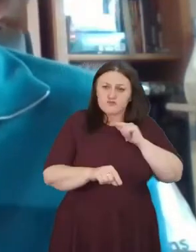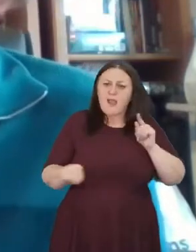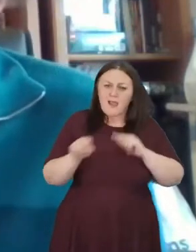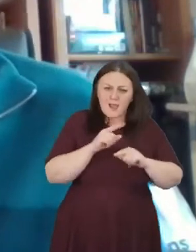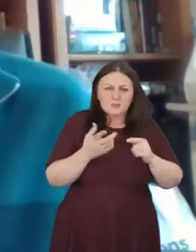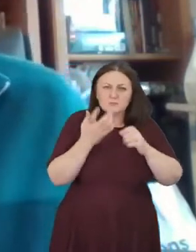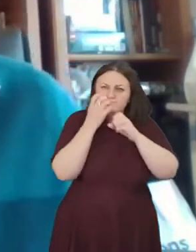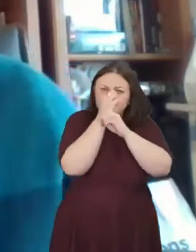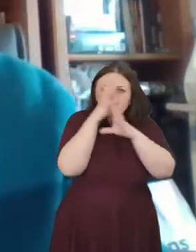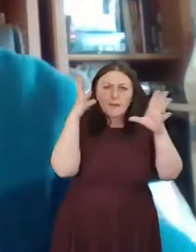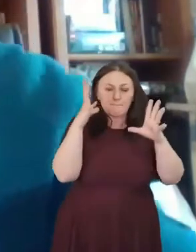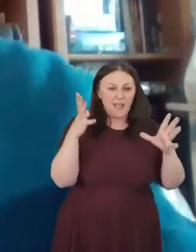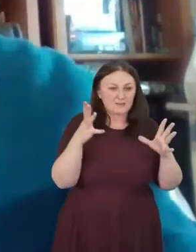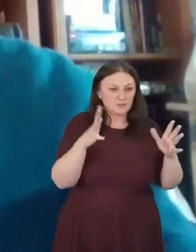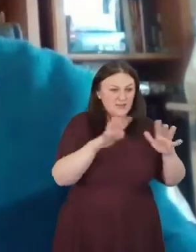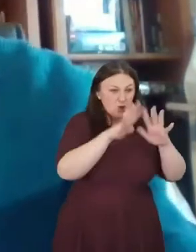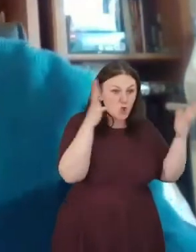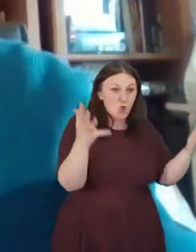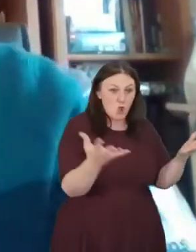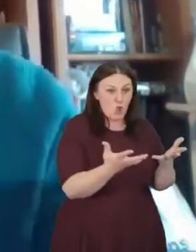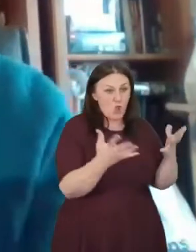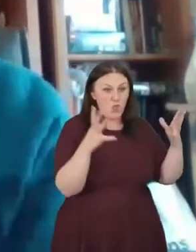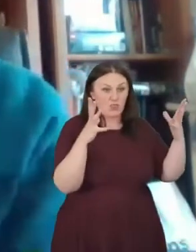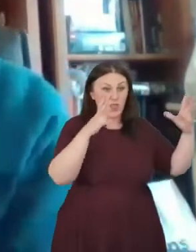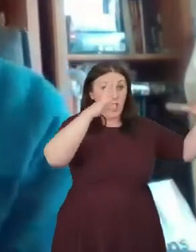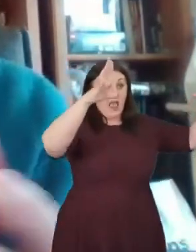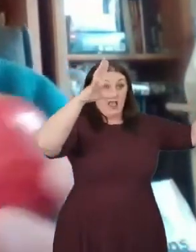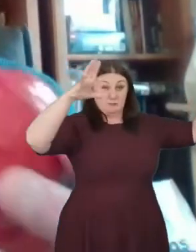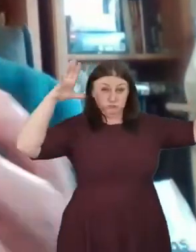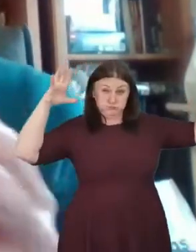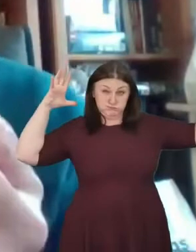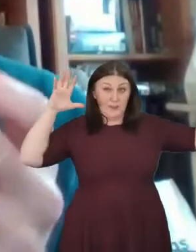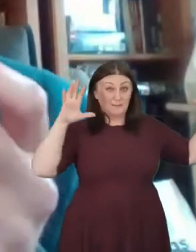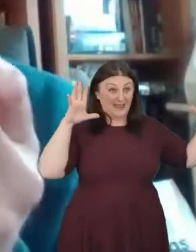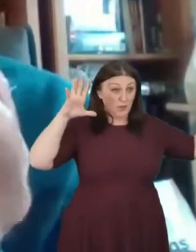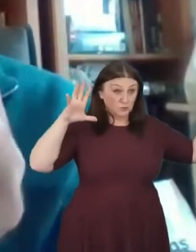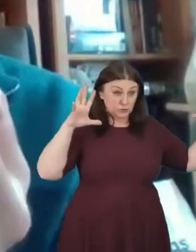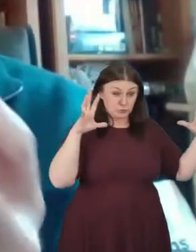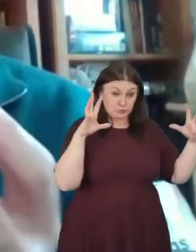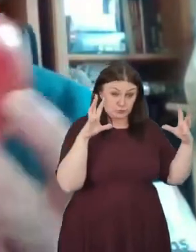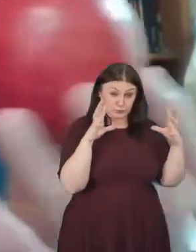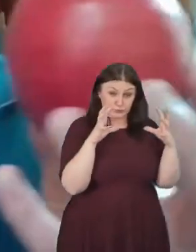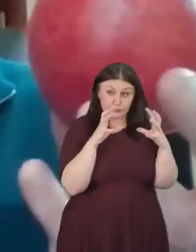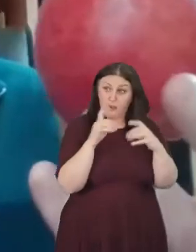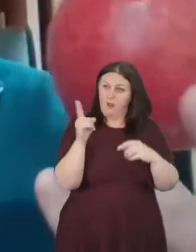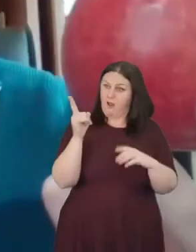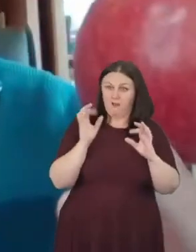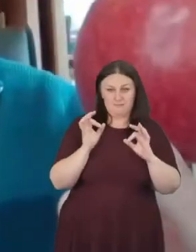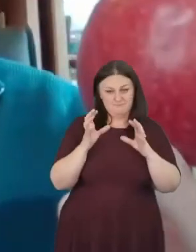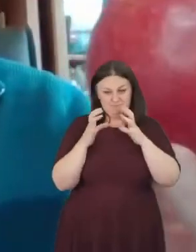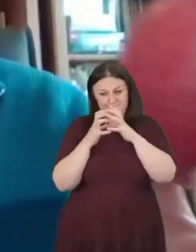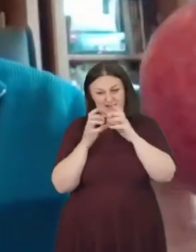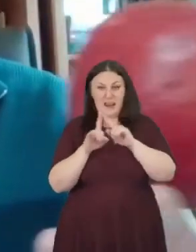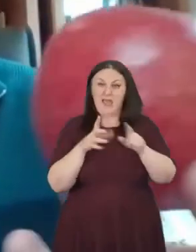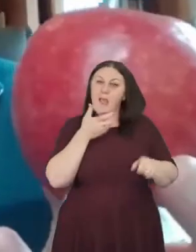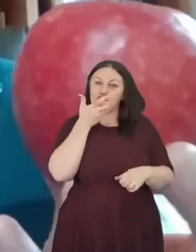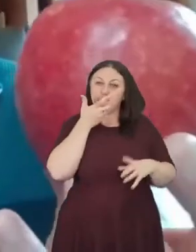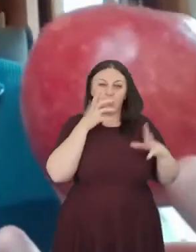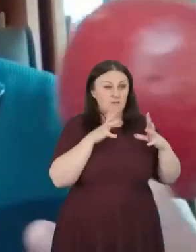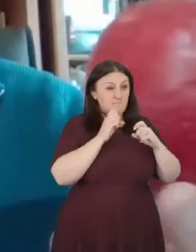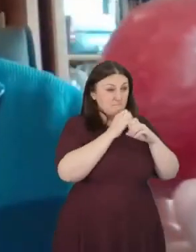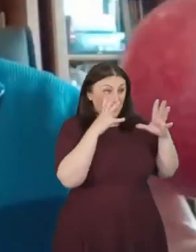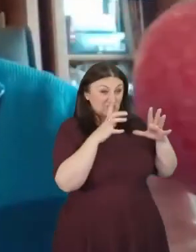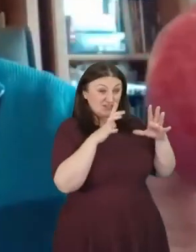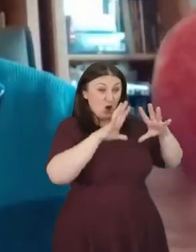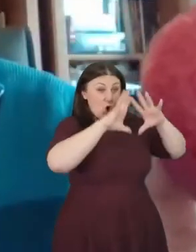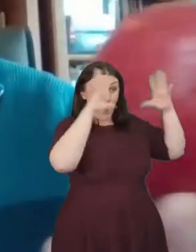earth shrunk down to, well, let's get this in the camera, size of an apple. The earth shrunk down to